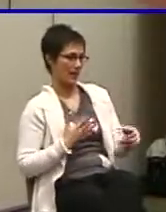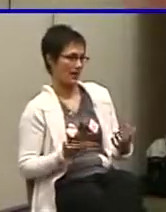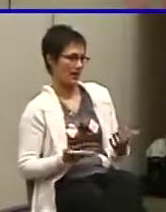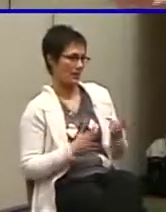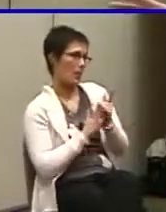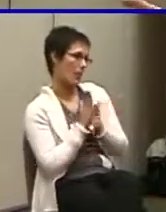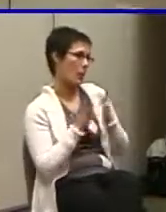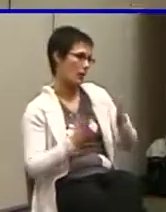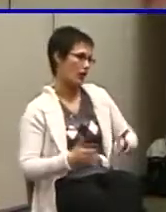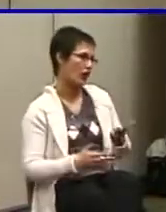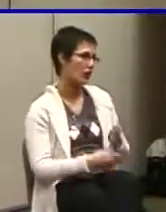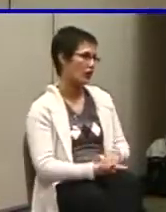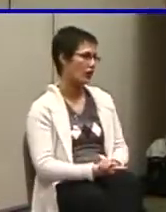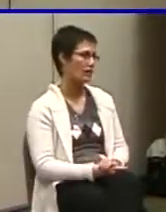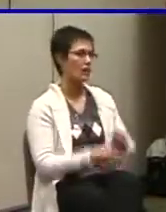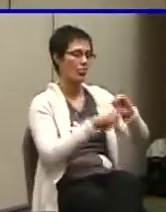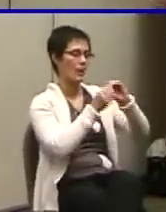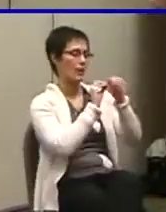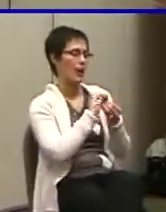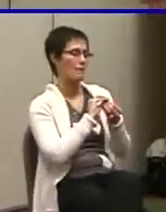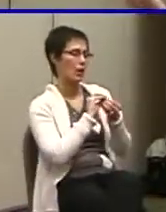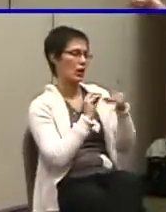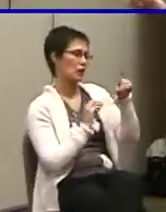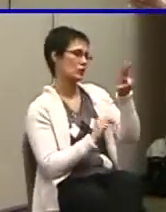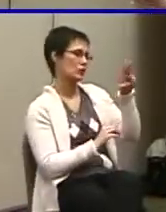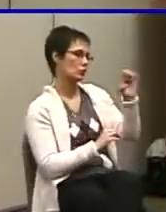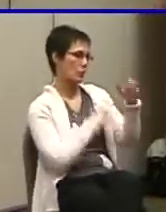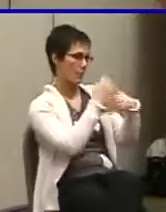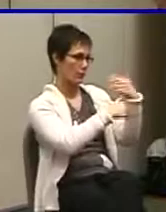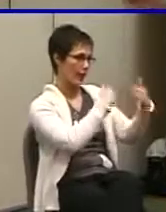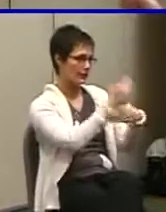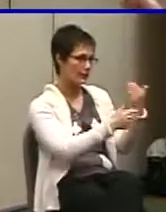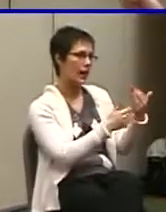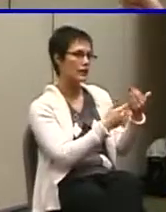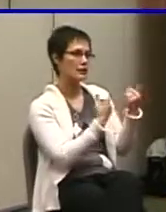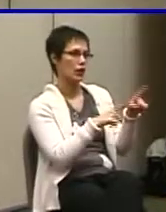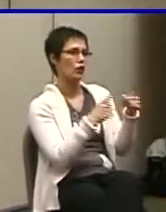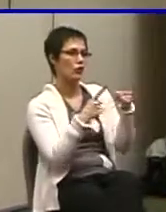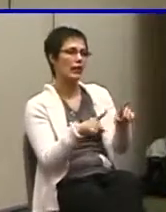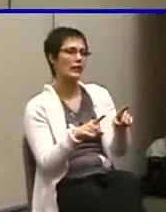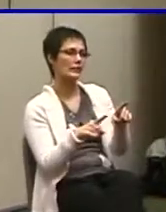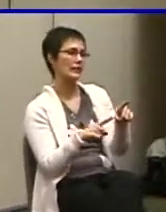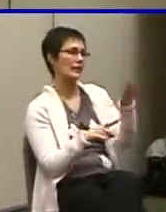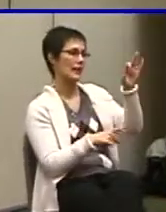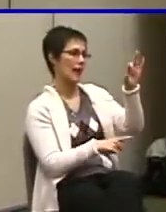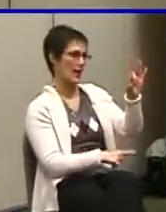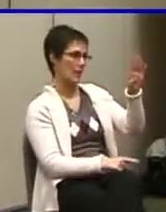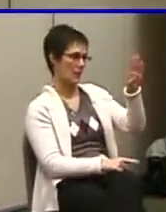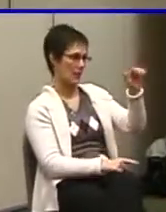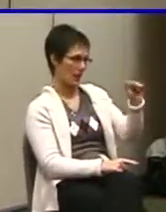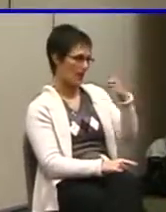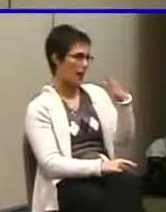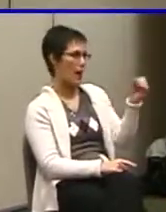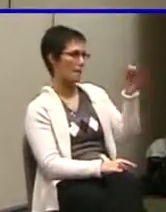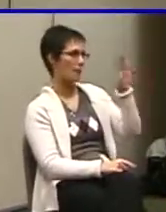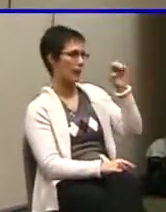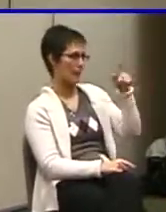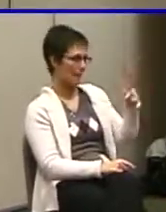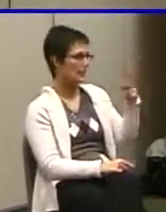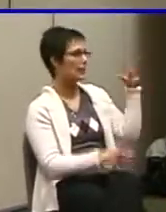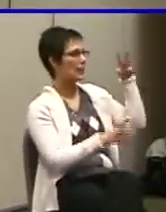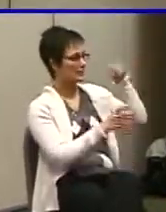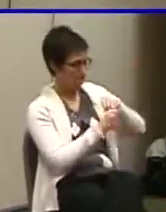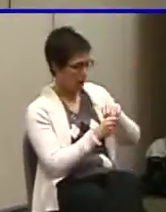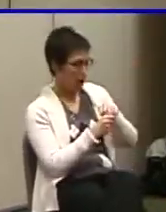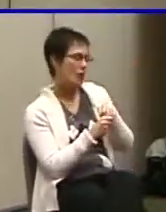the number of due process hearings in which the FBA or the BIP have been drawn into the issue, and that the school has been found to have done an appropriate job, is